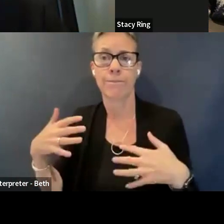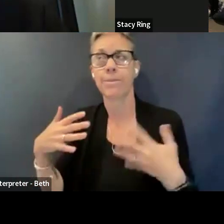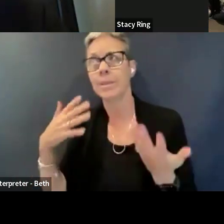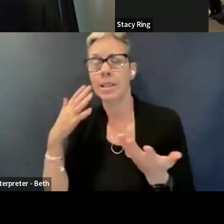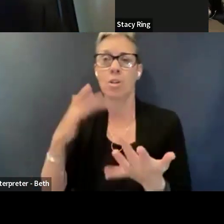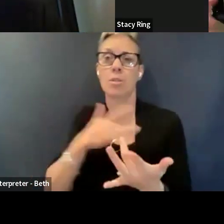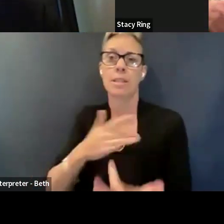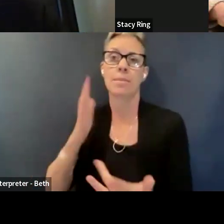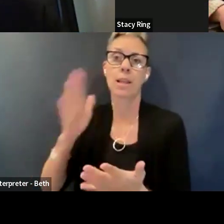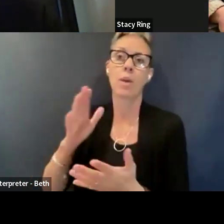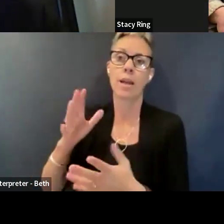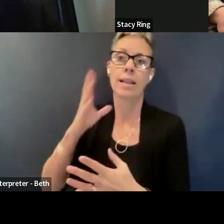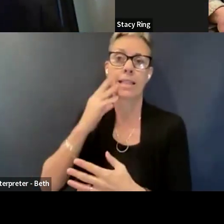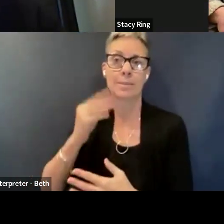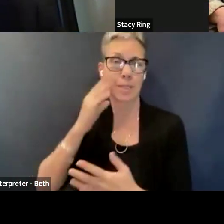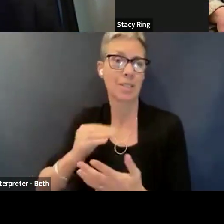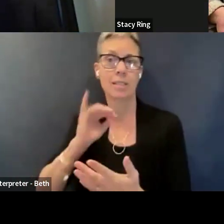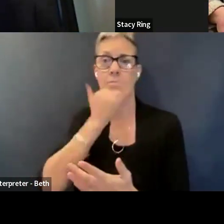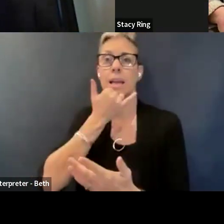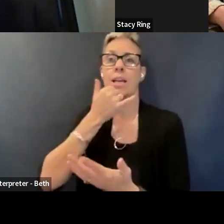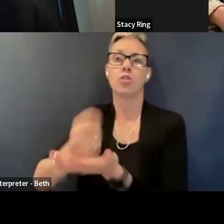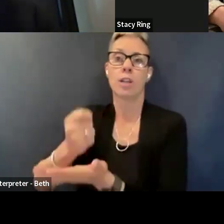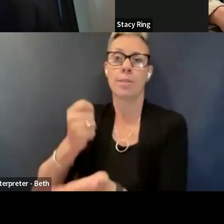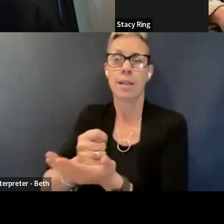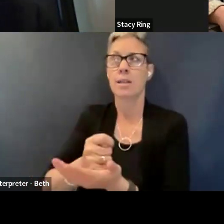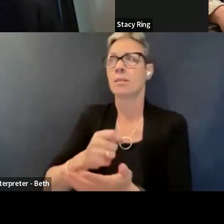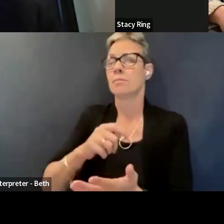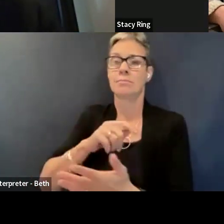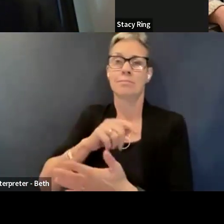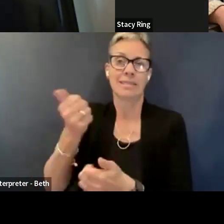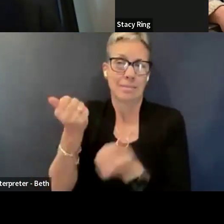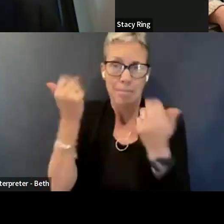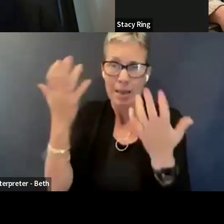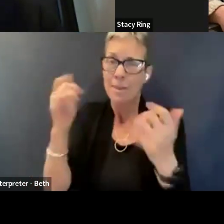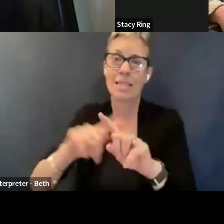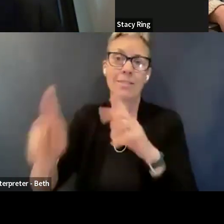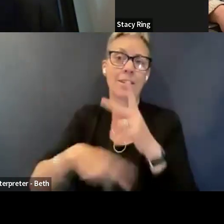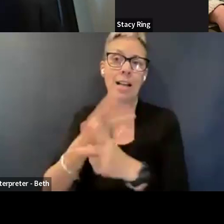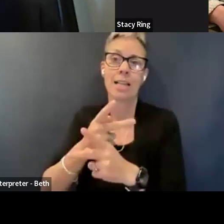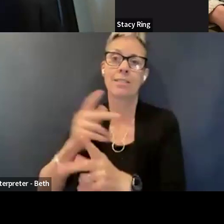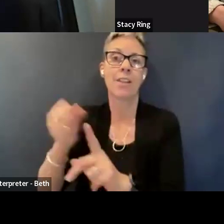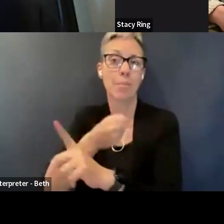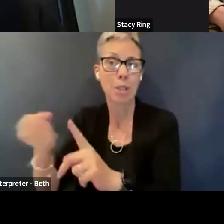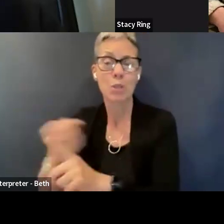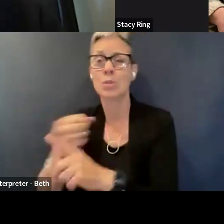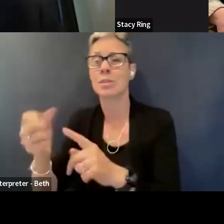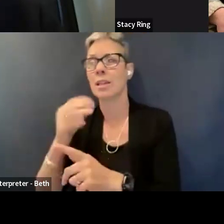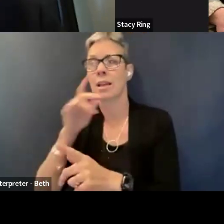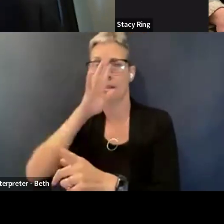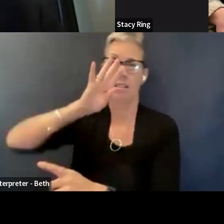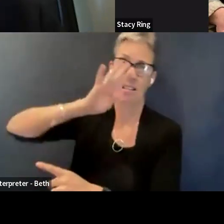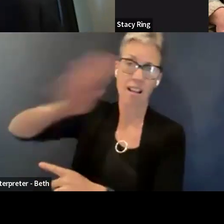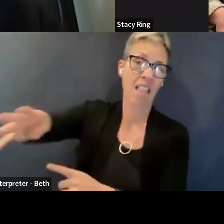mistreatment, physical and financial, as well as sexual and other forms of abuse, as well as just outright